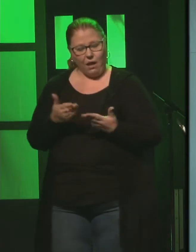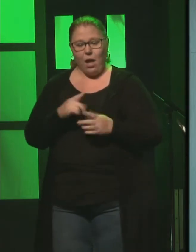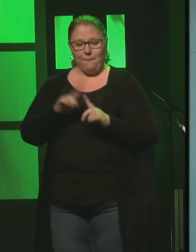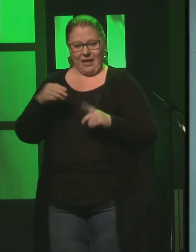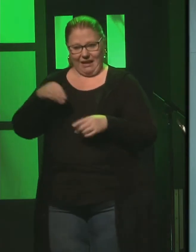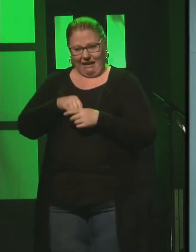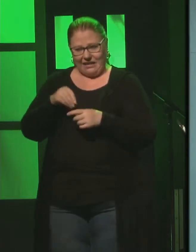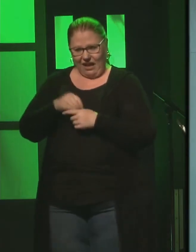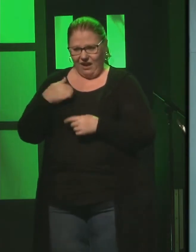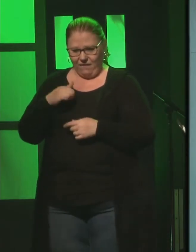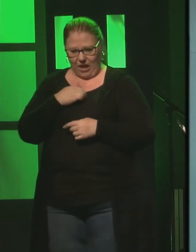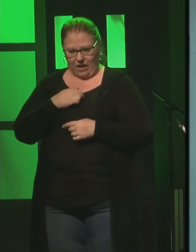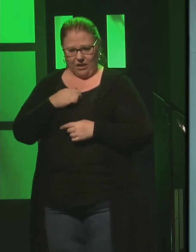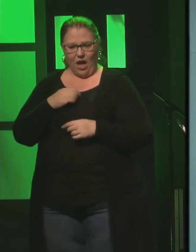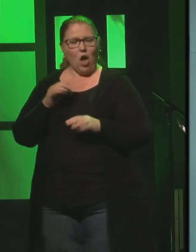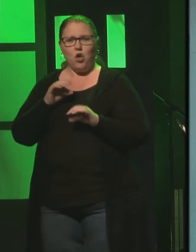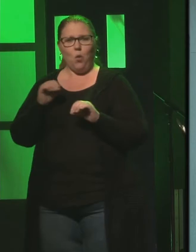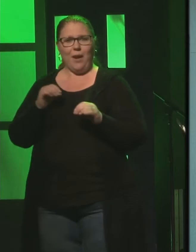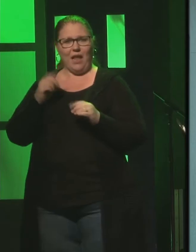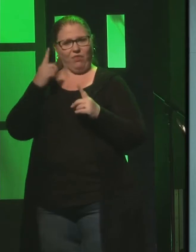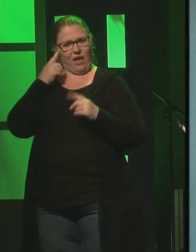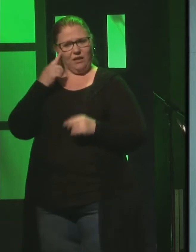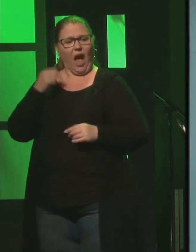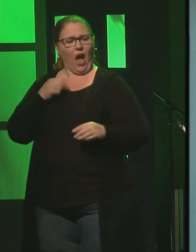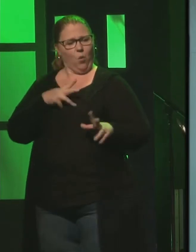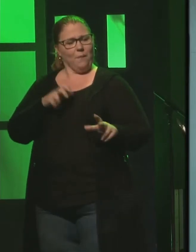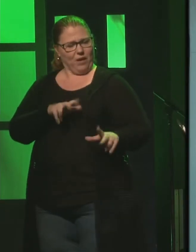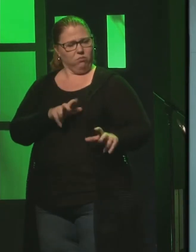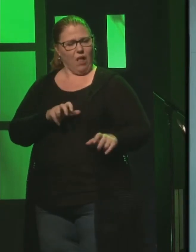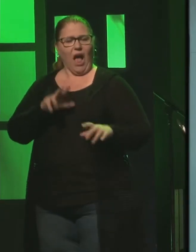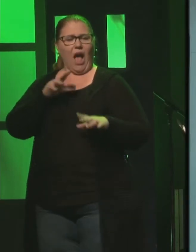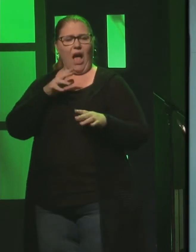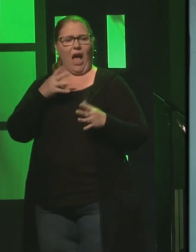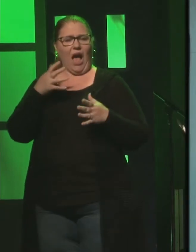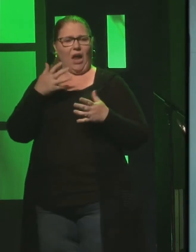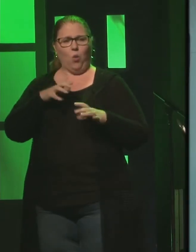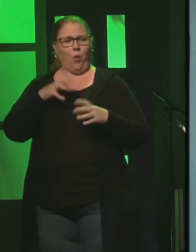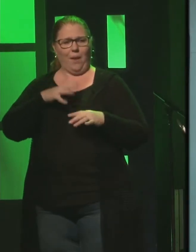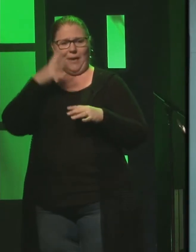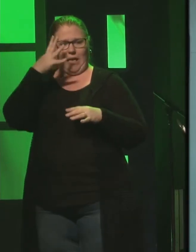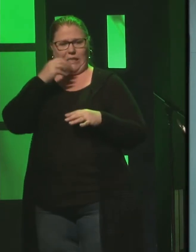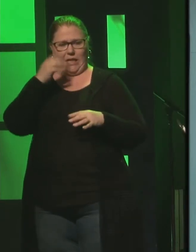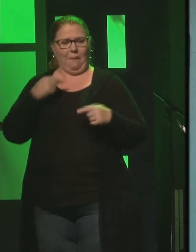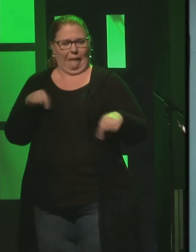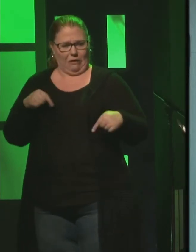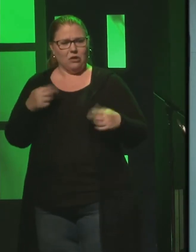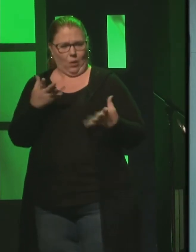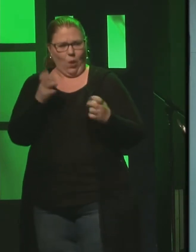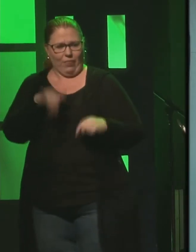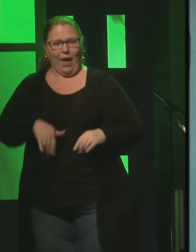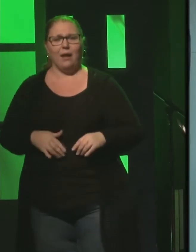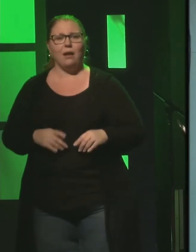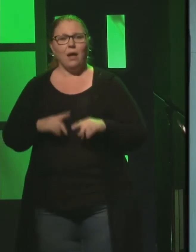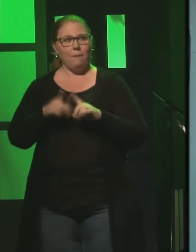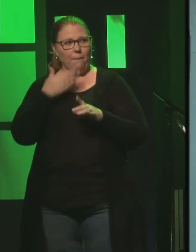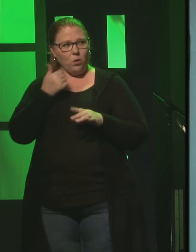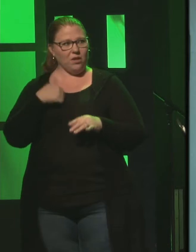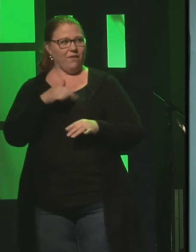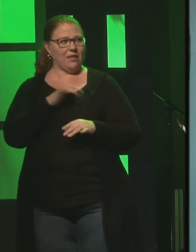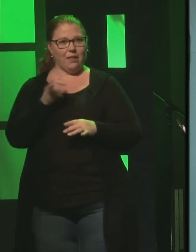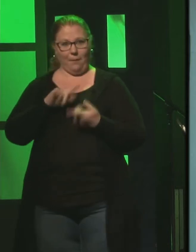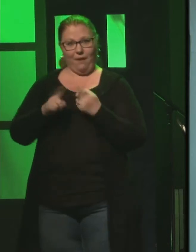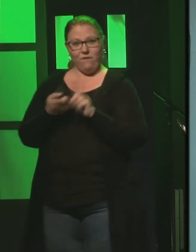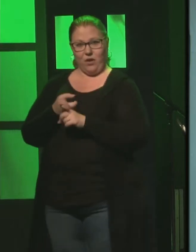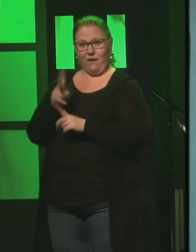of us that nobody says, I want to be stingy, greedy, worry about money my whole life, not be able to sleep at night when I put my head on the pillow, right? In fact, most of us are like my